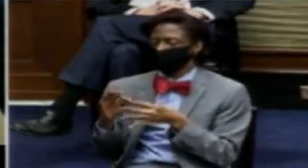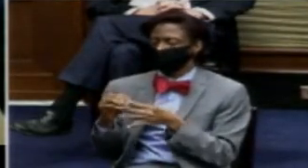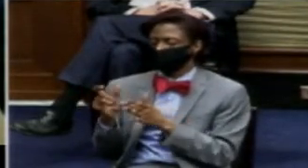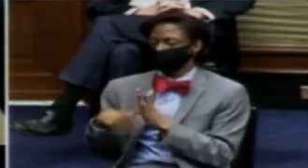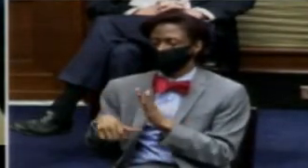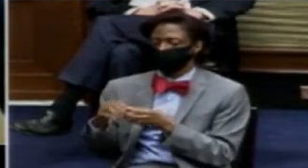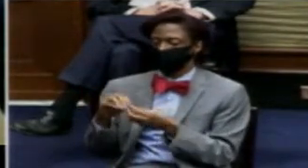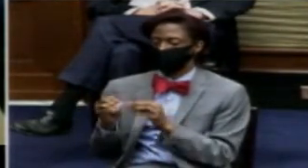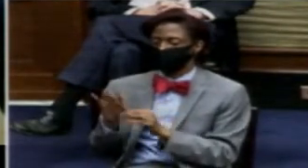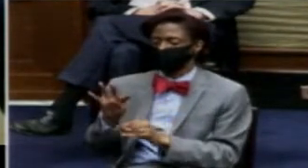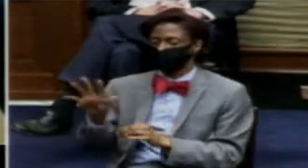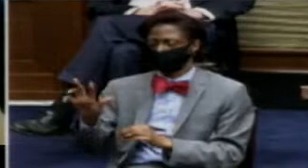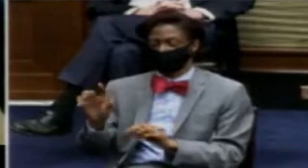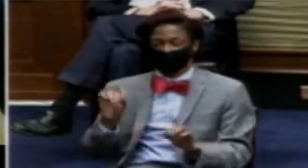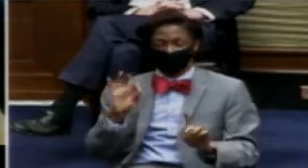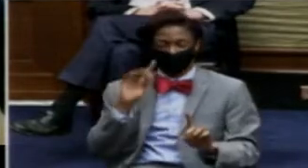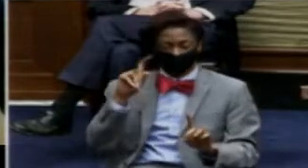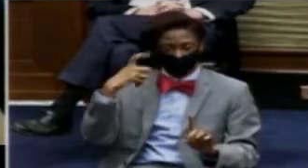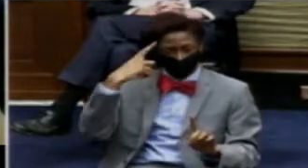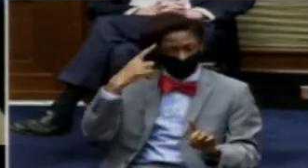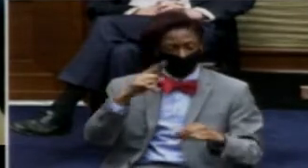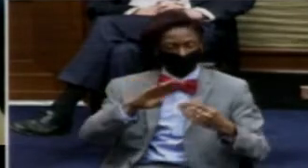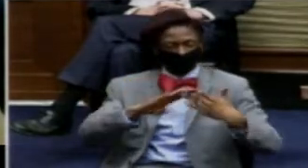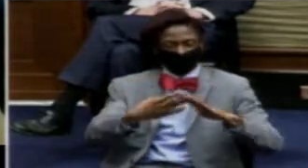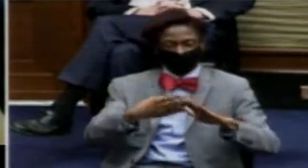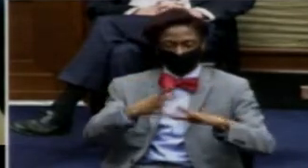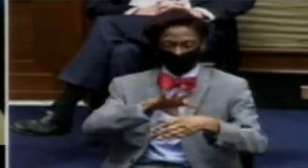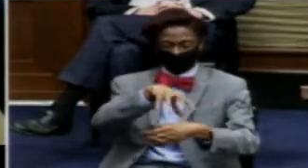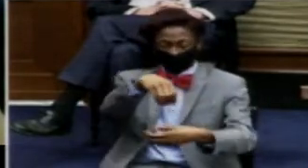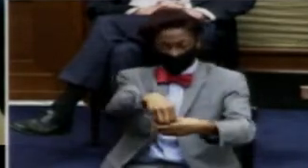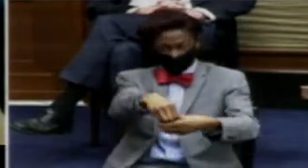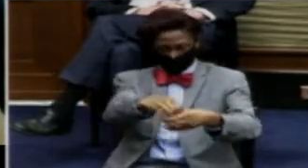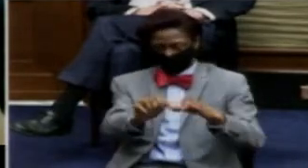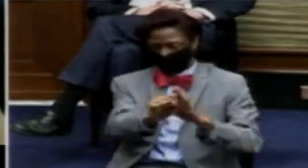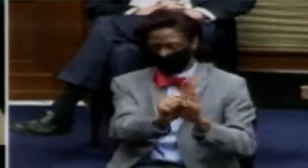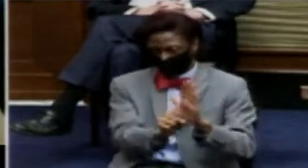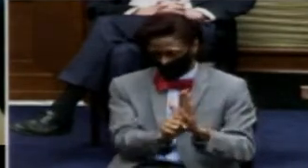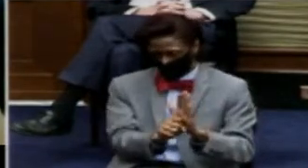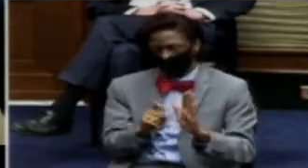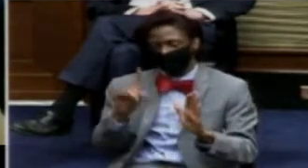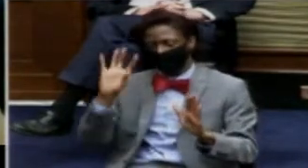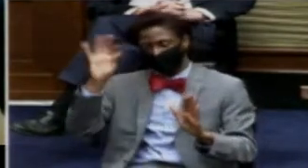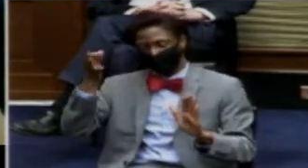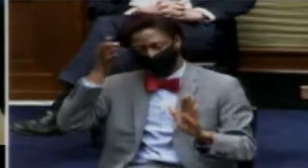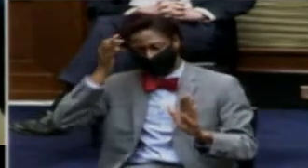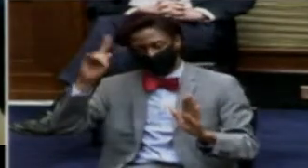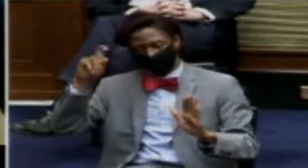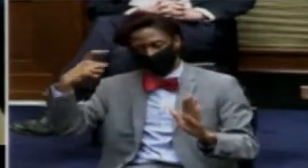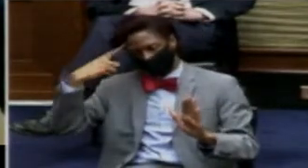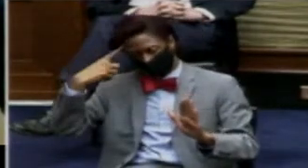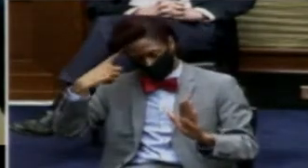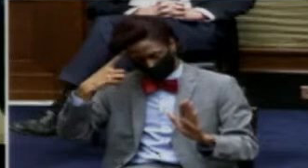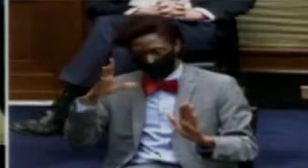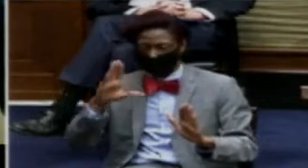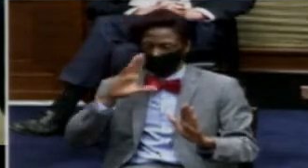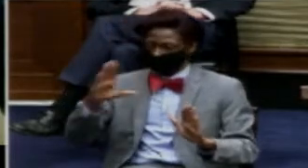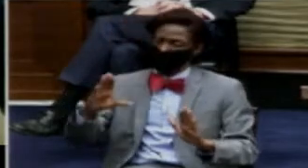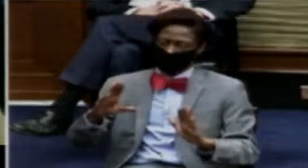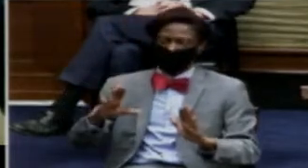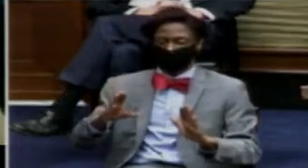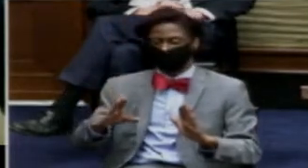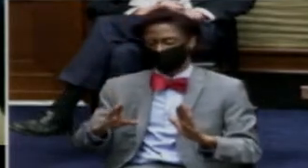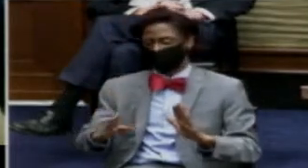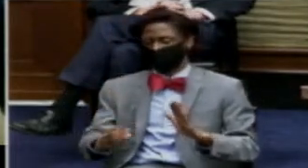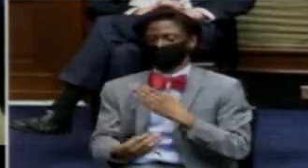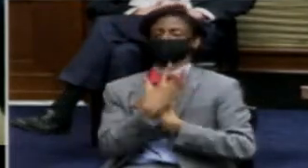that if the capital city were situated within a state, the federal government would be subject to